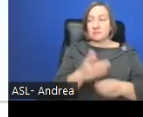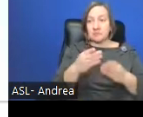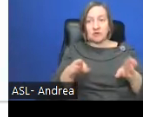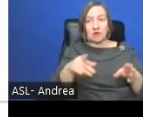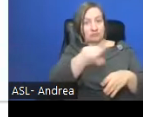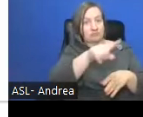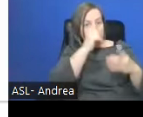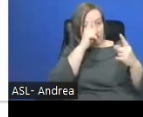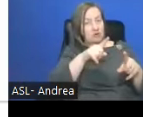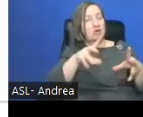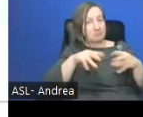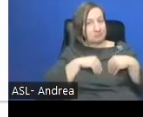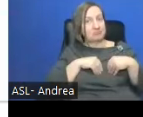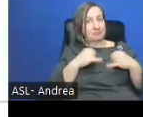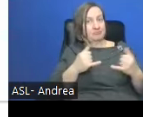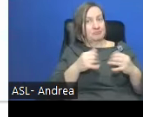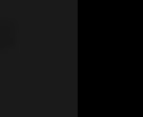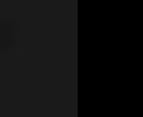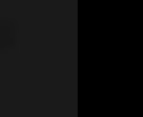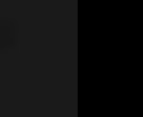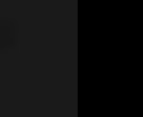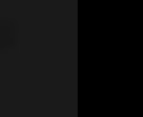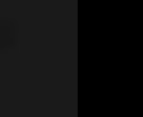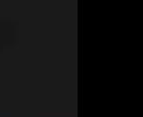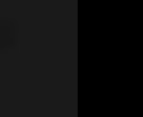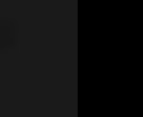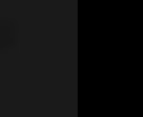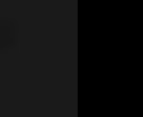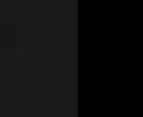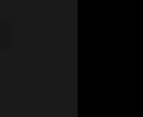agreement in changing the sentence to what it is now?